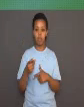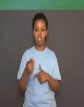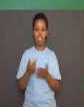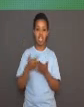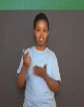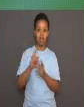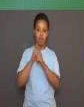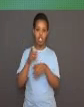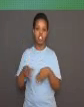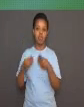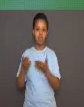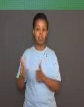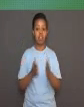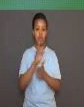stimulus.